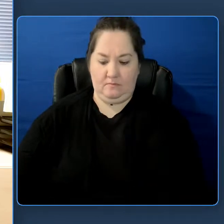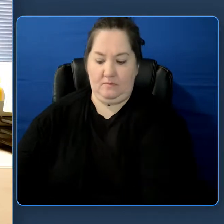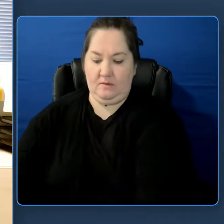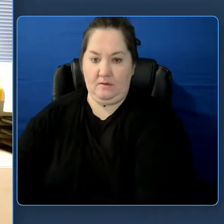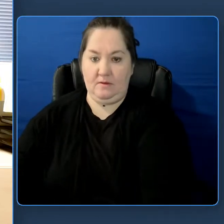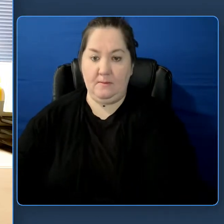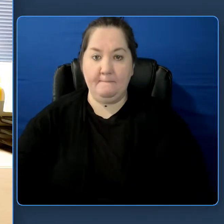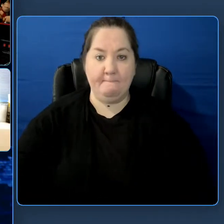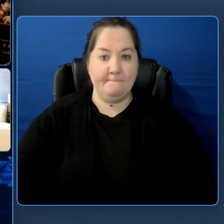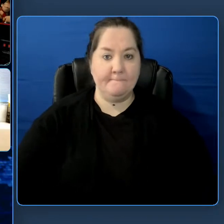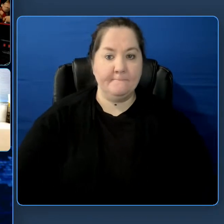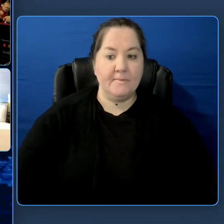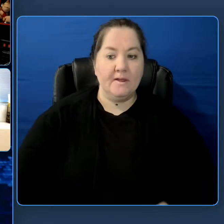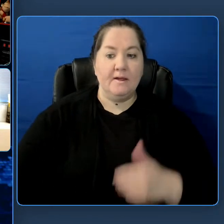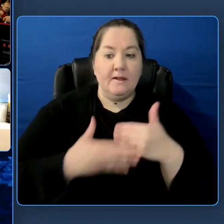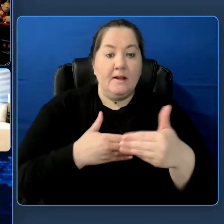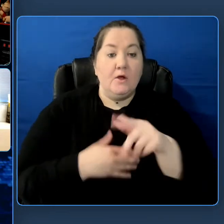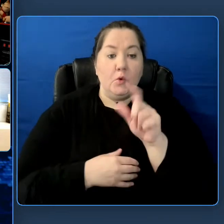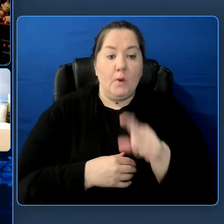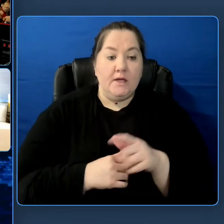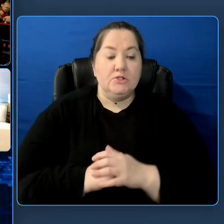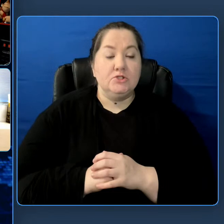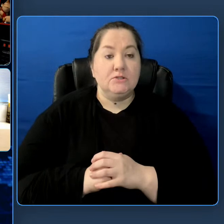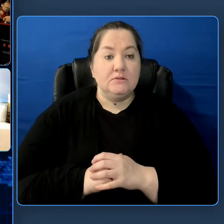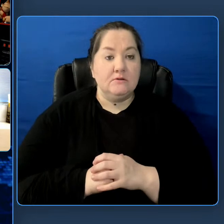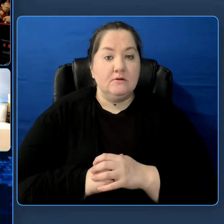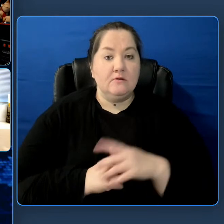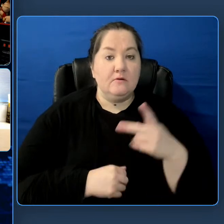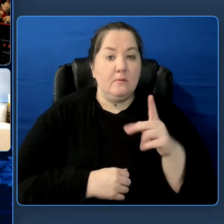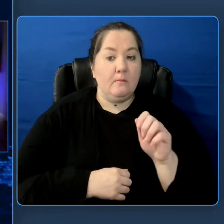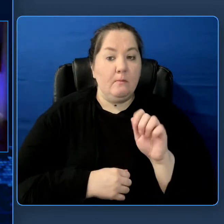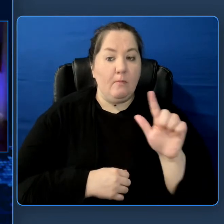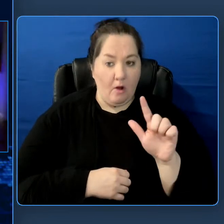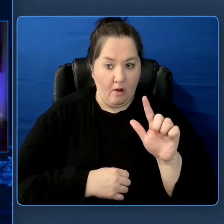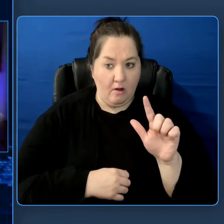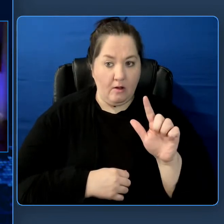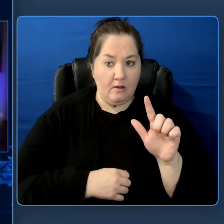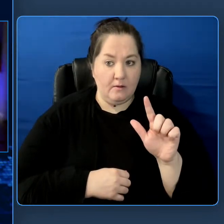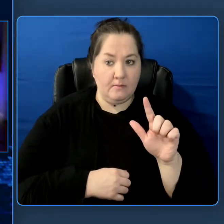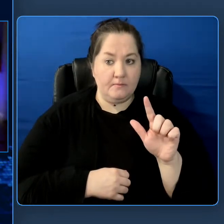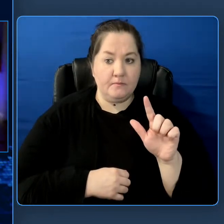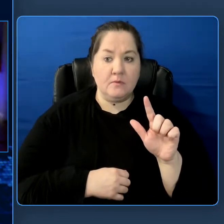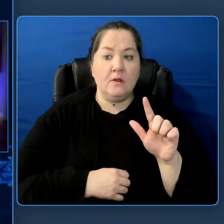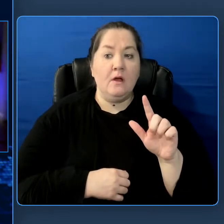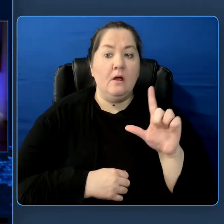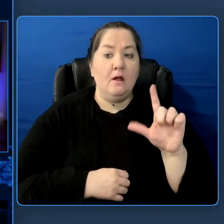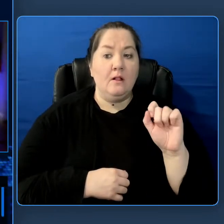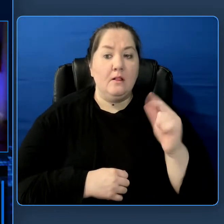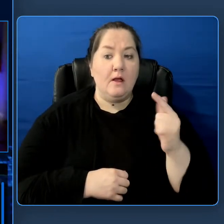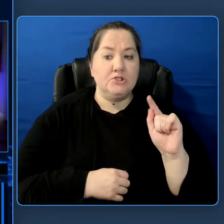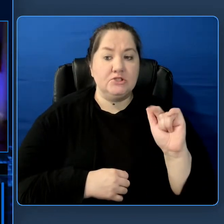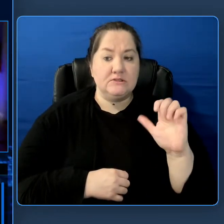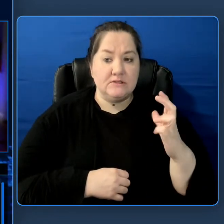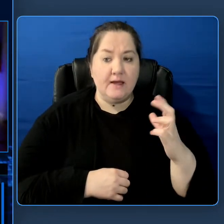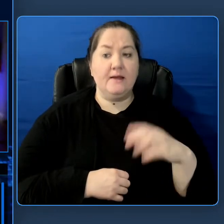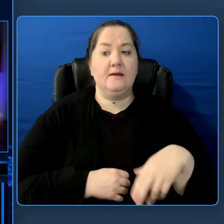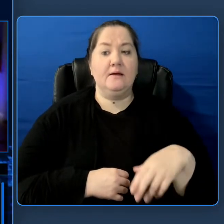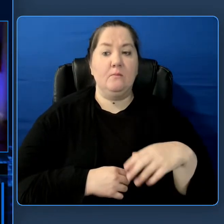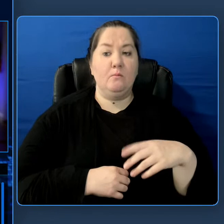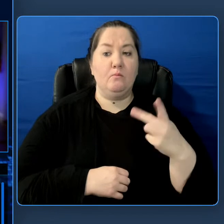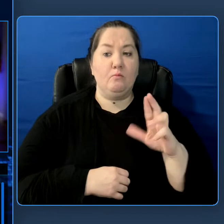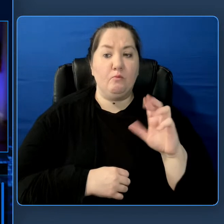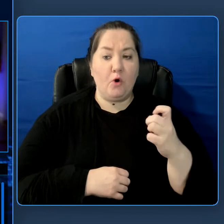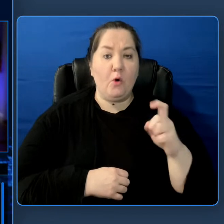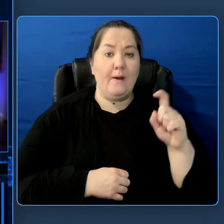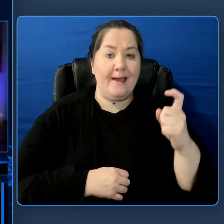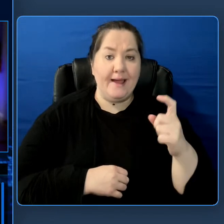Next question. From Paul Wallace in Austin, Texas, asking, Logitech Pro X2 headset supports